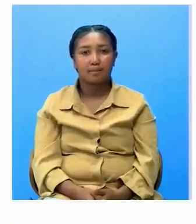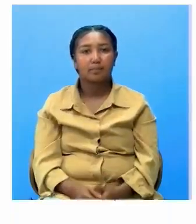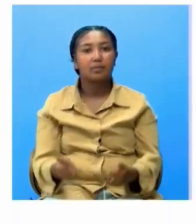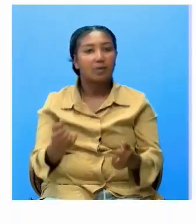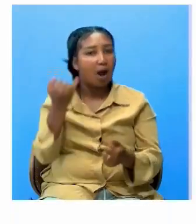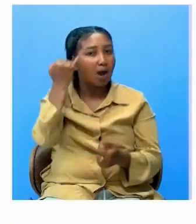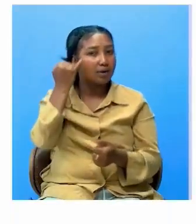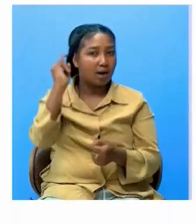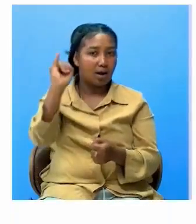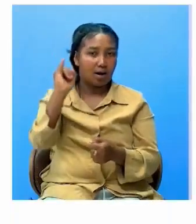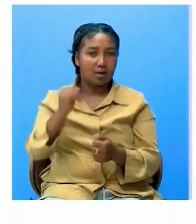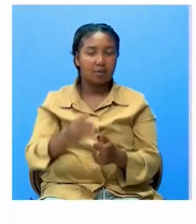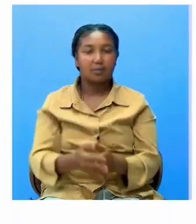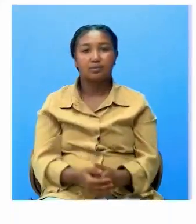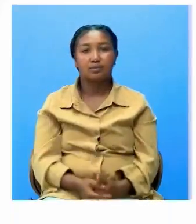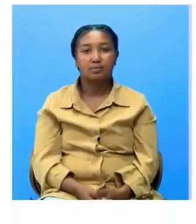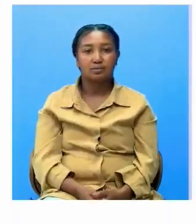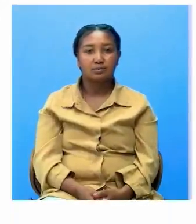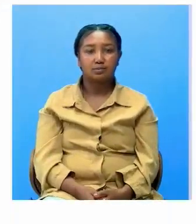ideas.